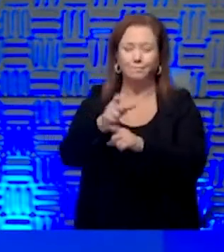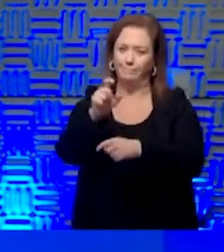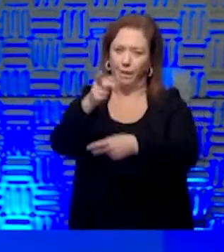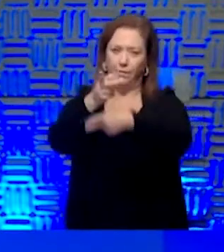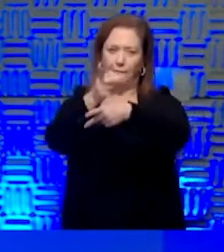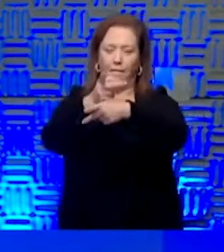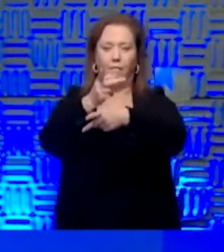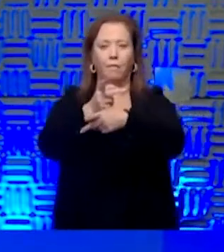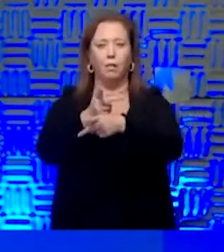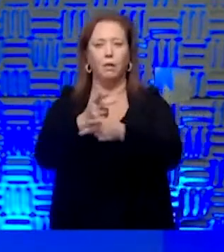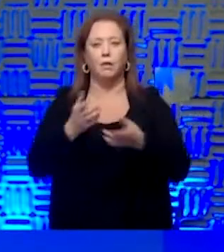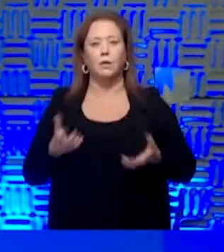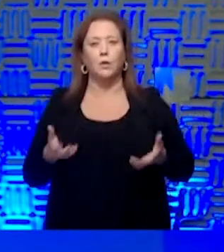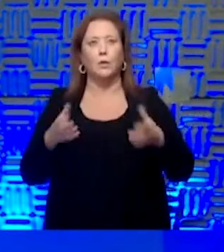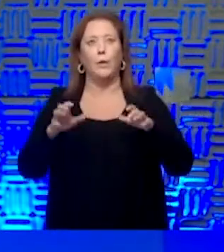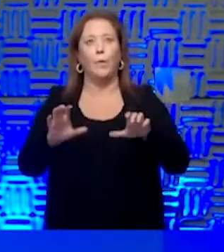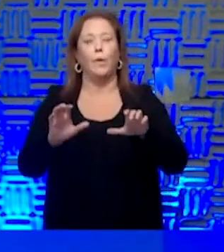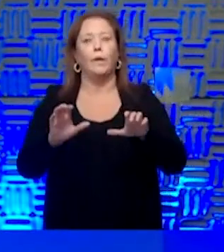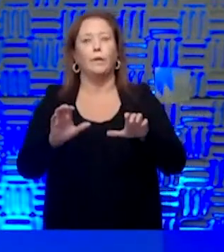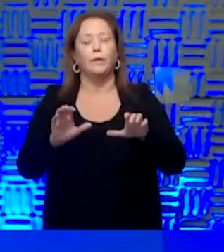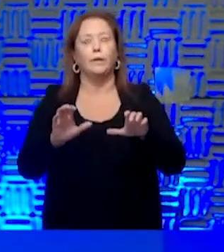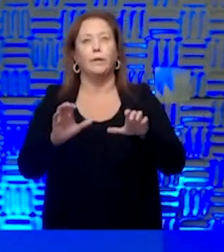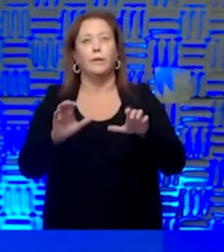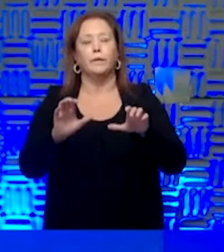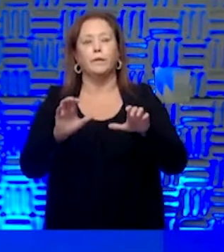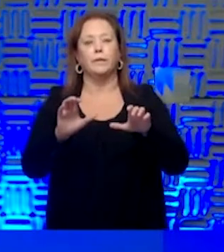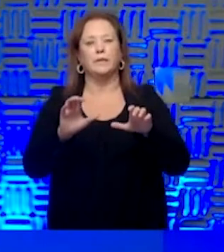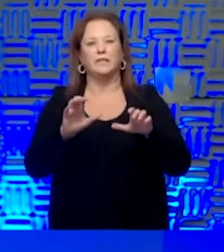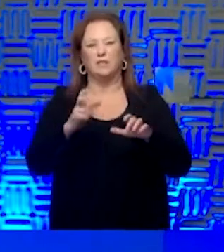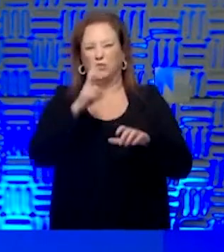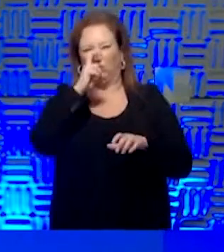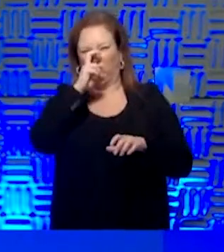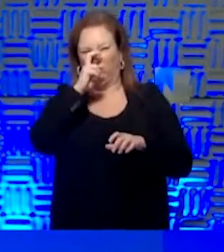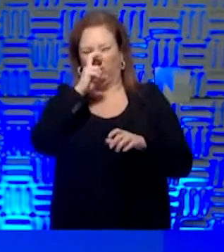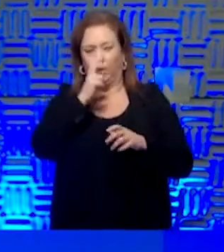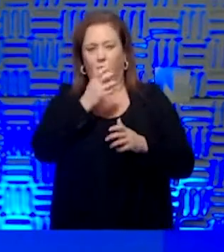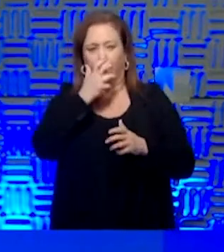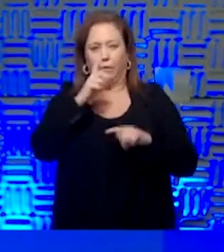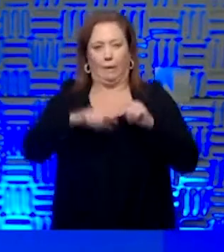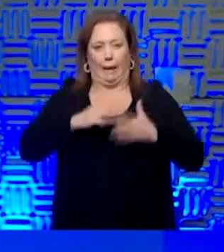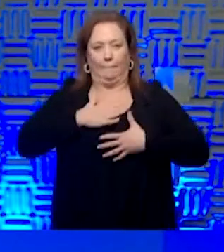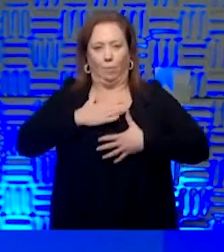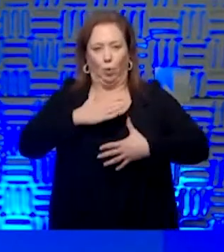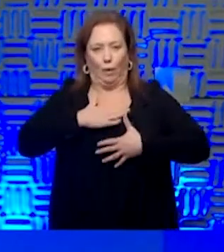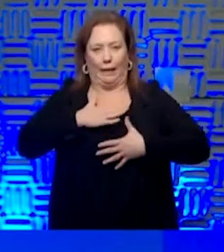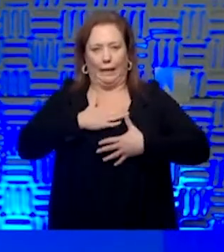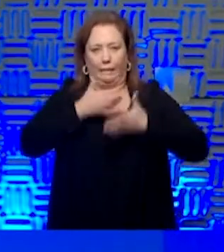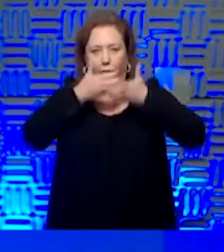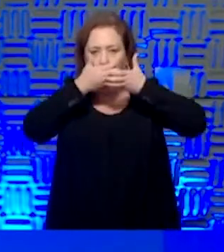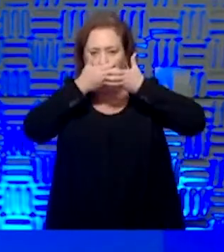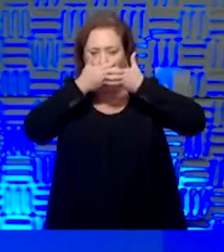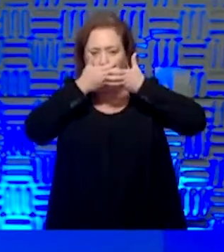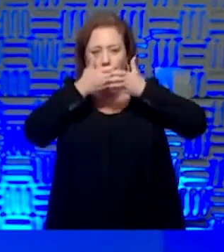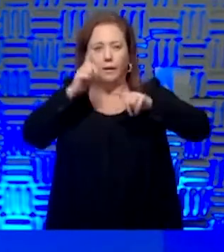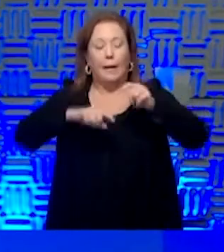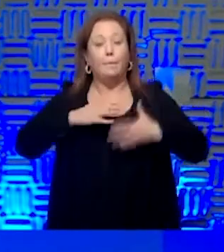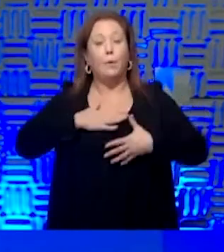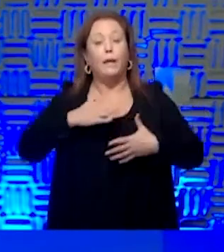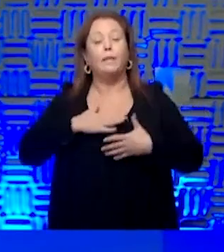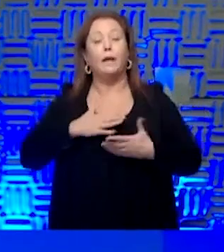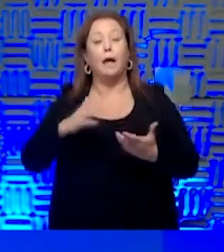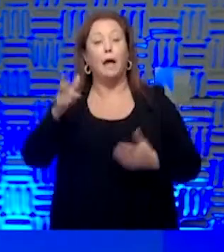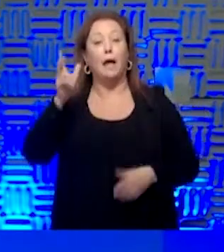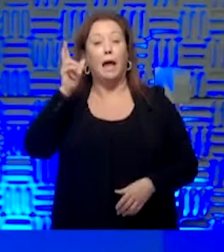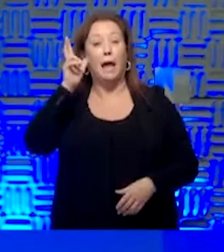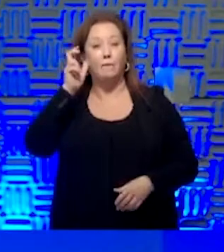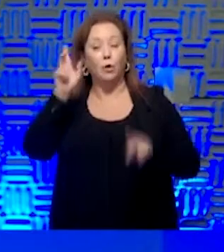careful because you don't want it too stringent that you're going to suffocate yourself if you put them on there. I just know what I've heard